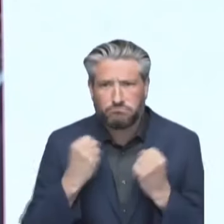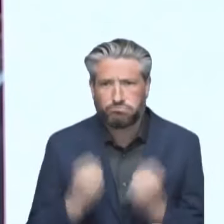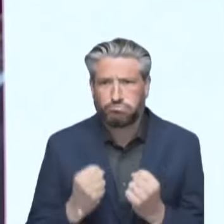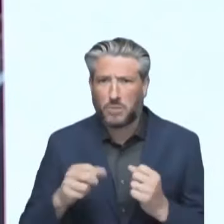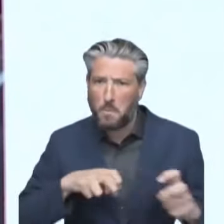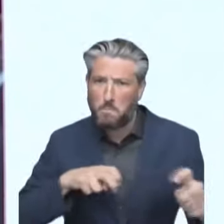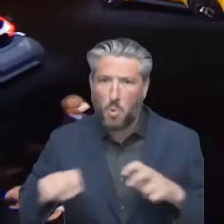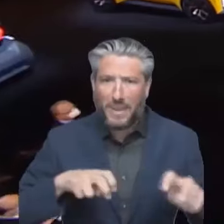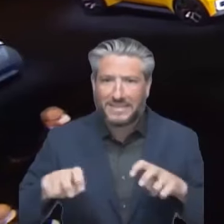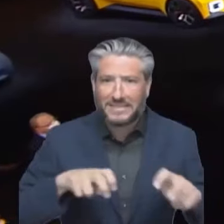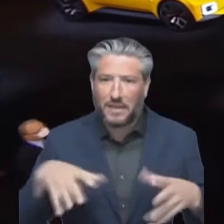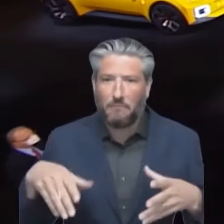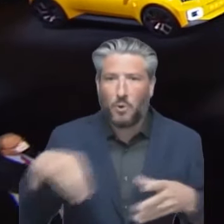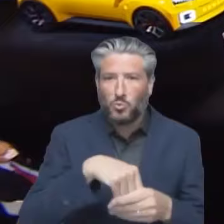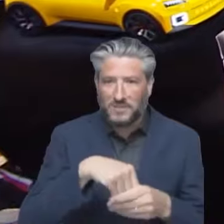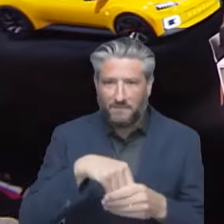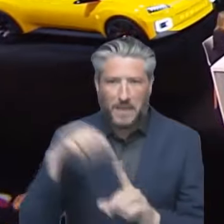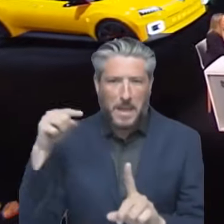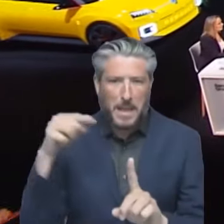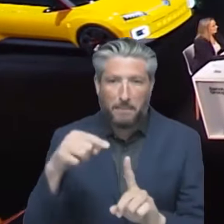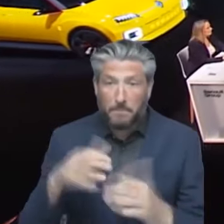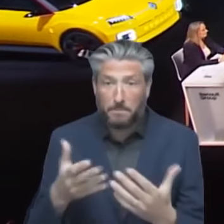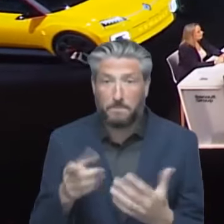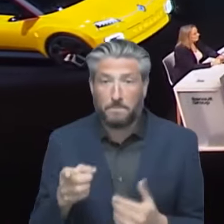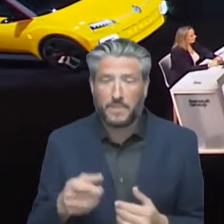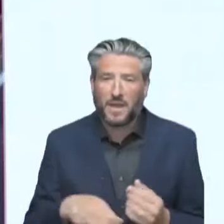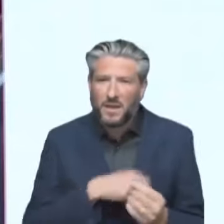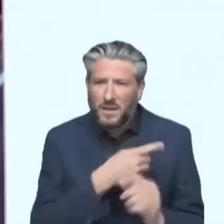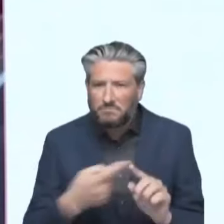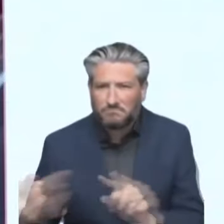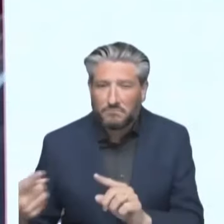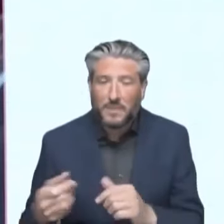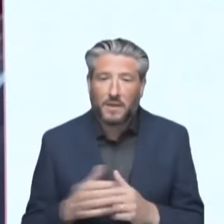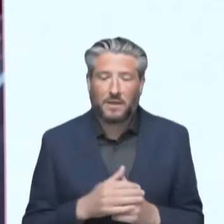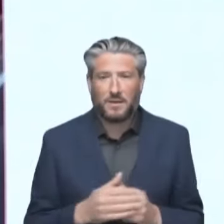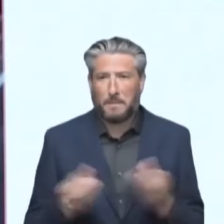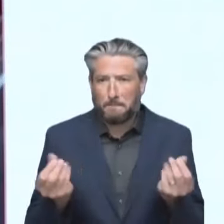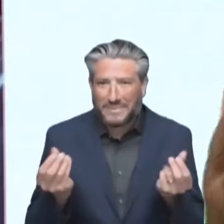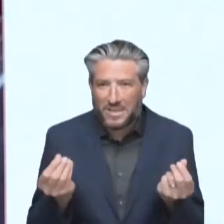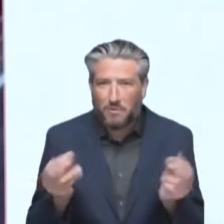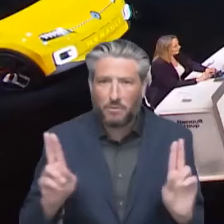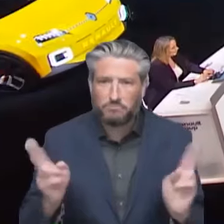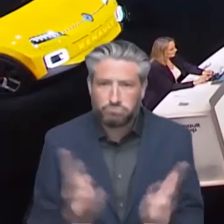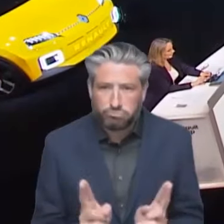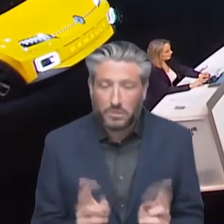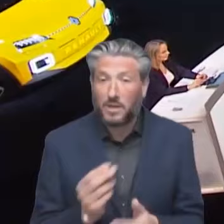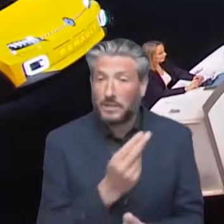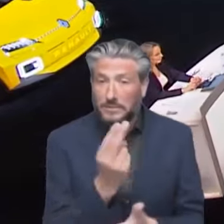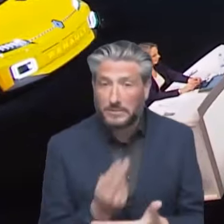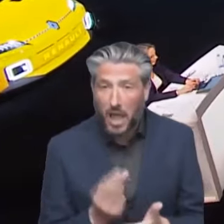will also aim at a frugal usage of resources in the design as well as the production of its